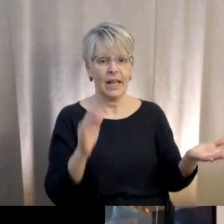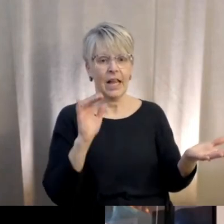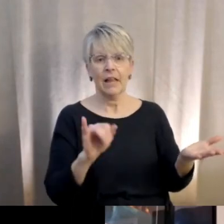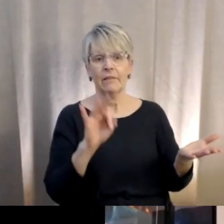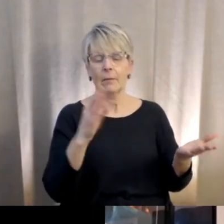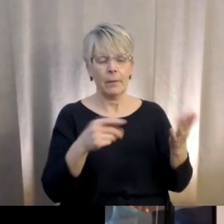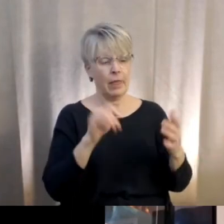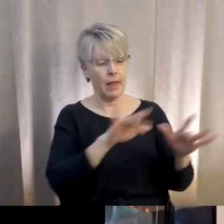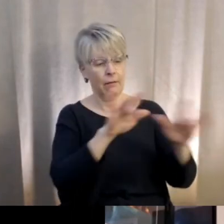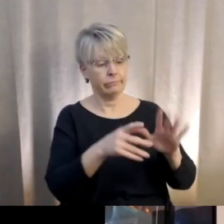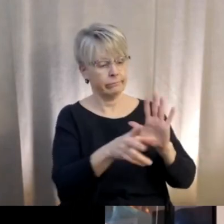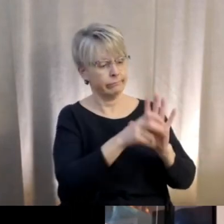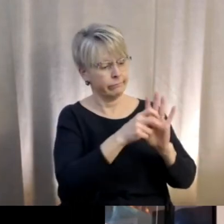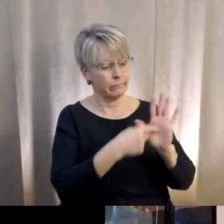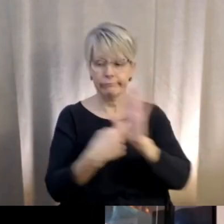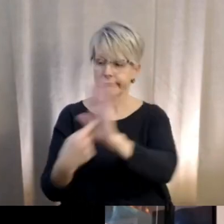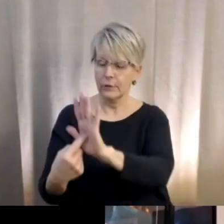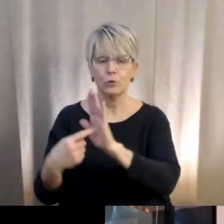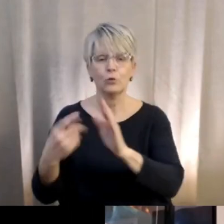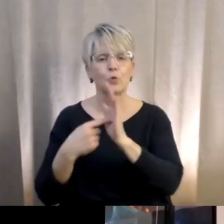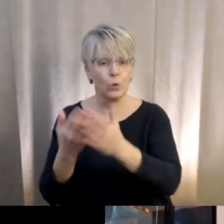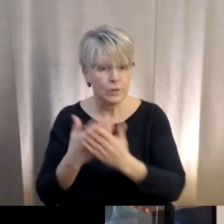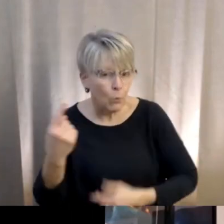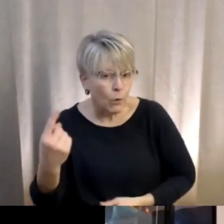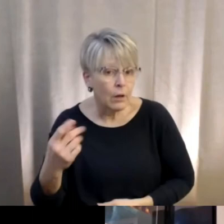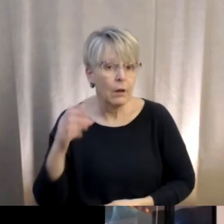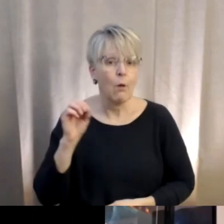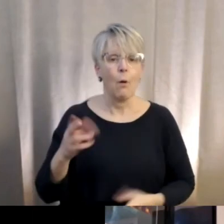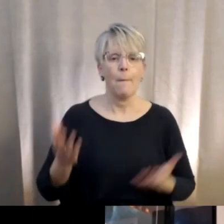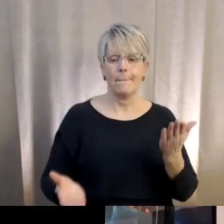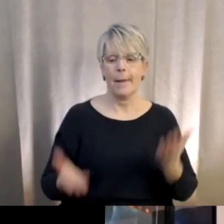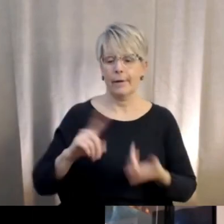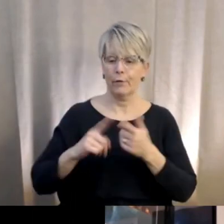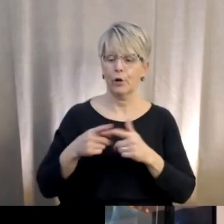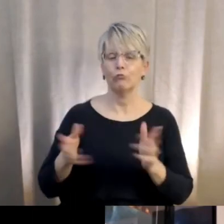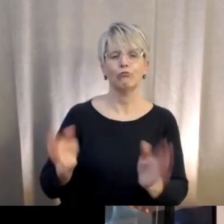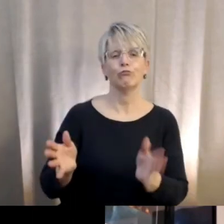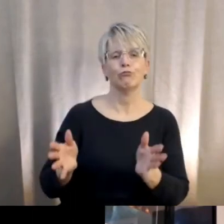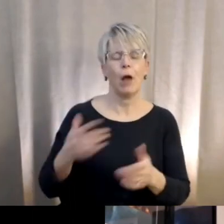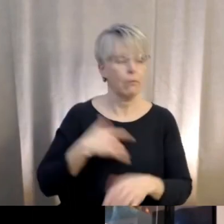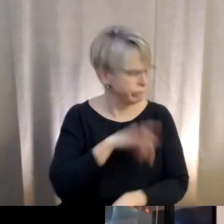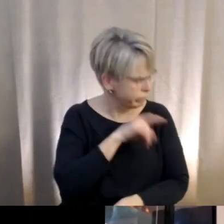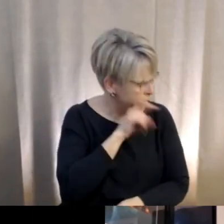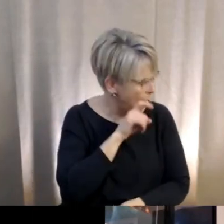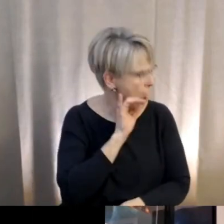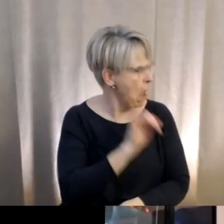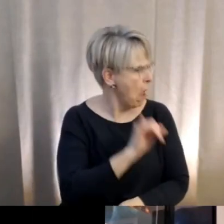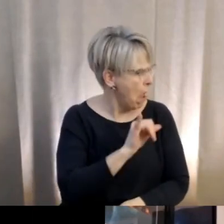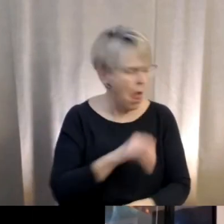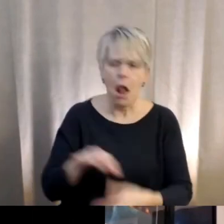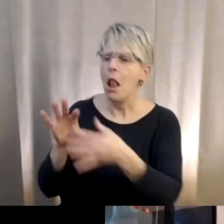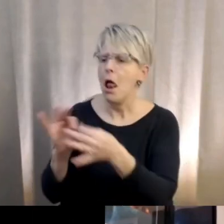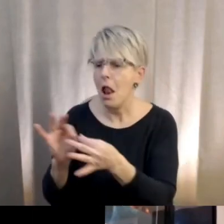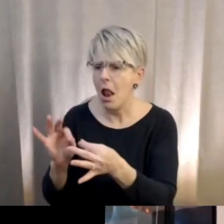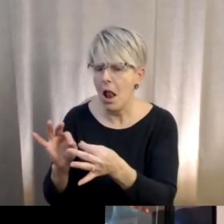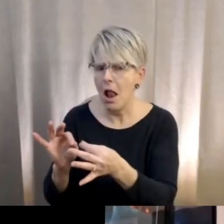point, or you're speaking with a friend about, you know, something that you had discovered. It's just somewhat